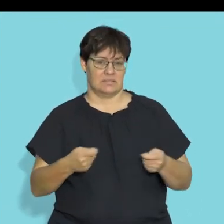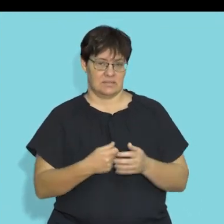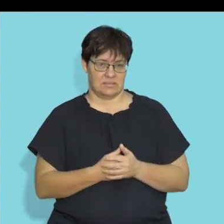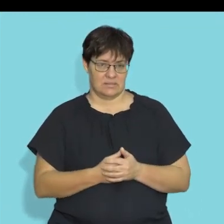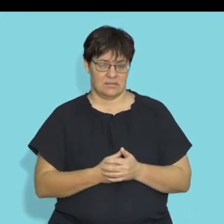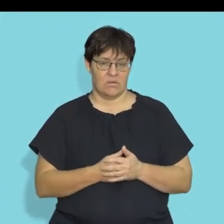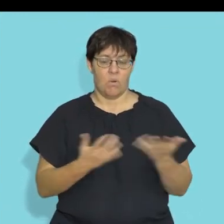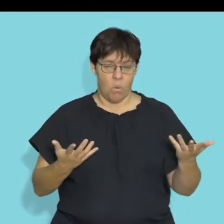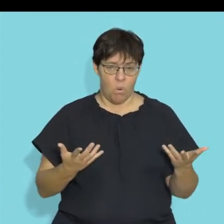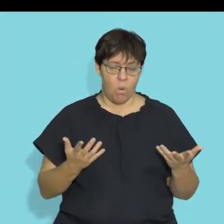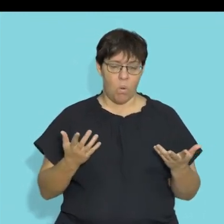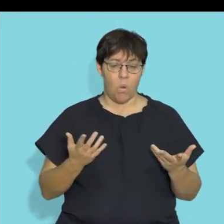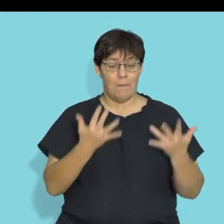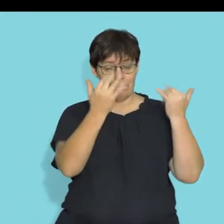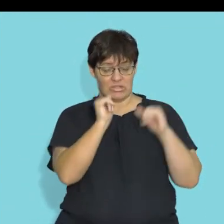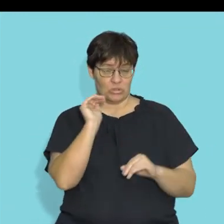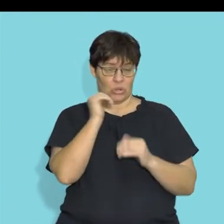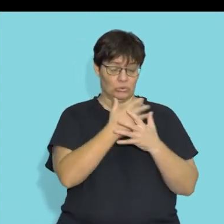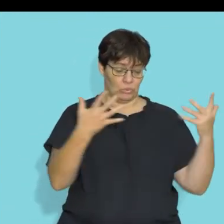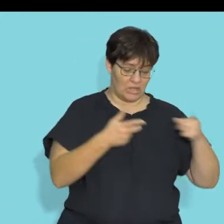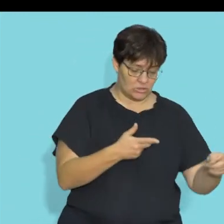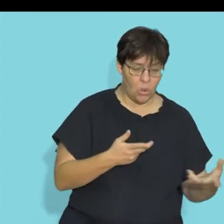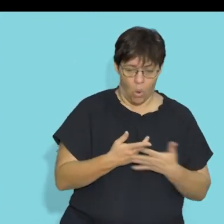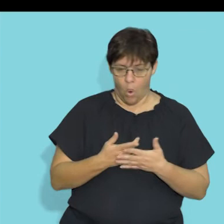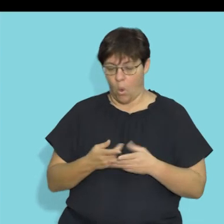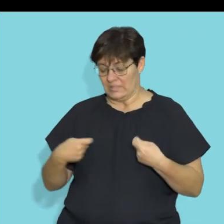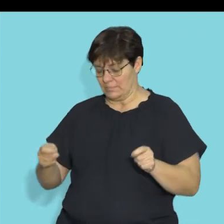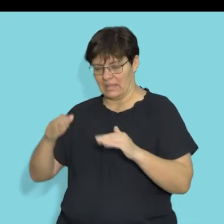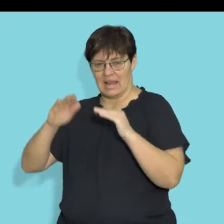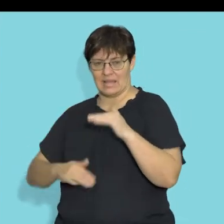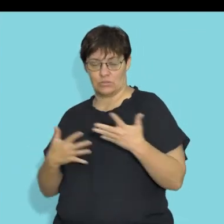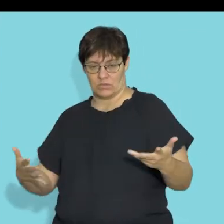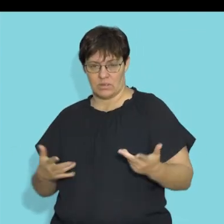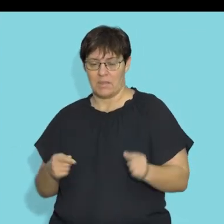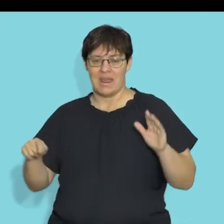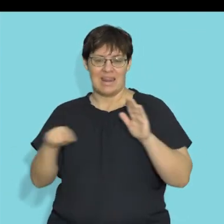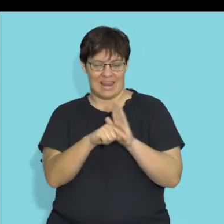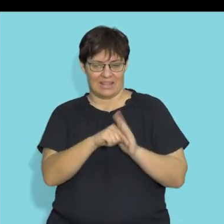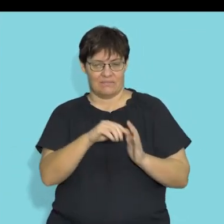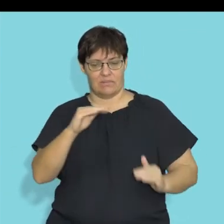or we over budgeted, right? Remember I said a negative variance.